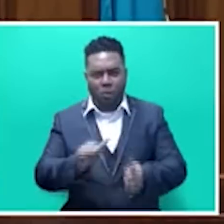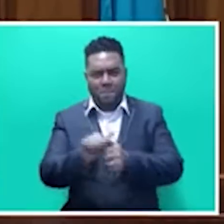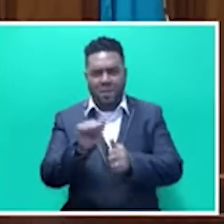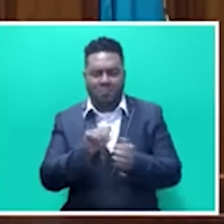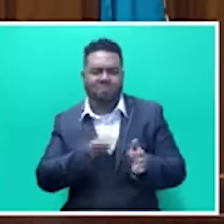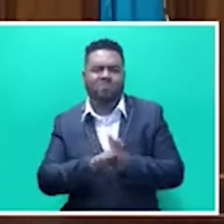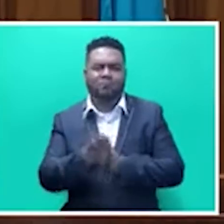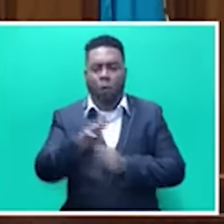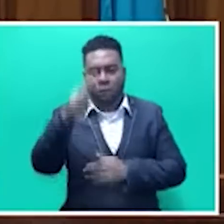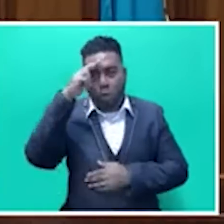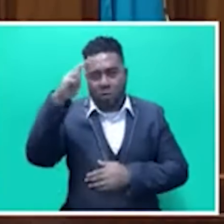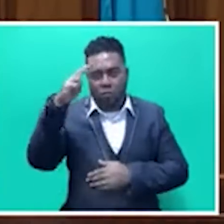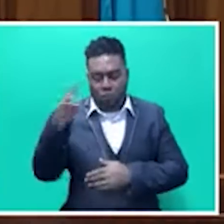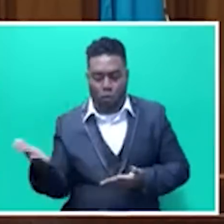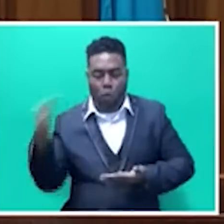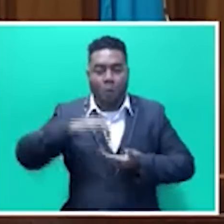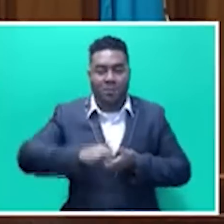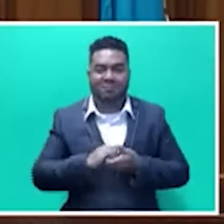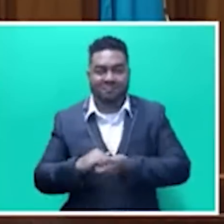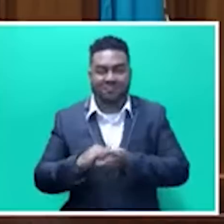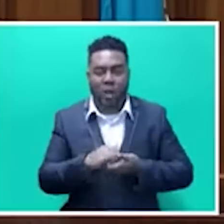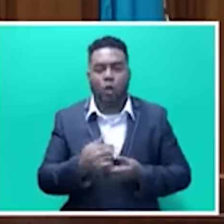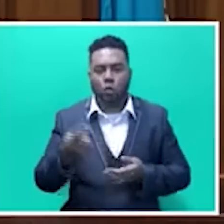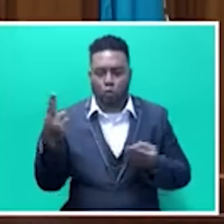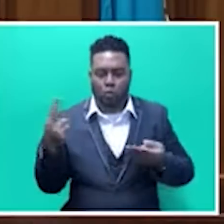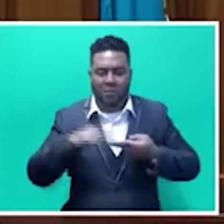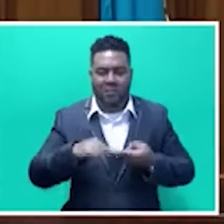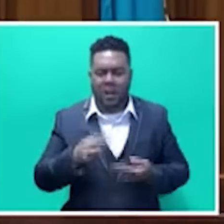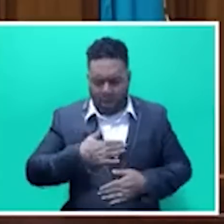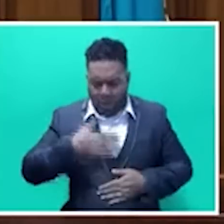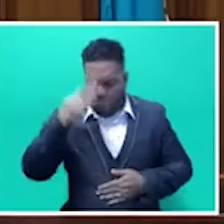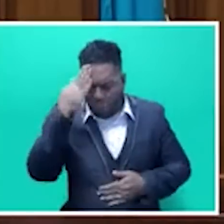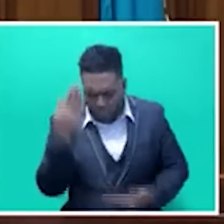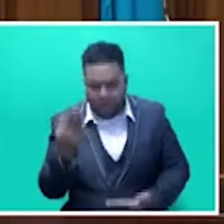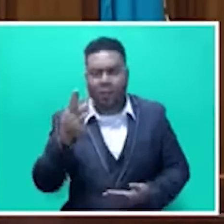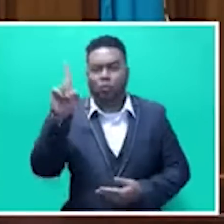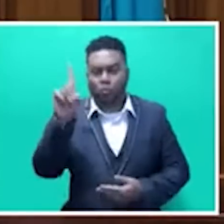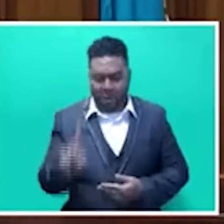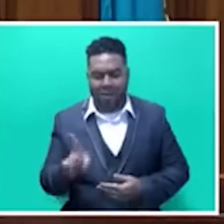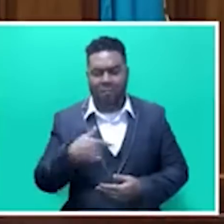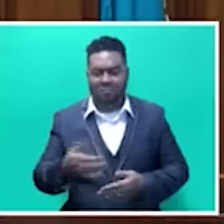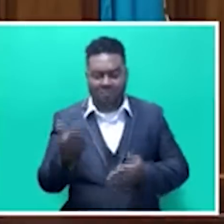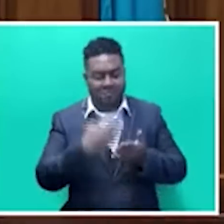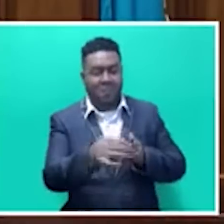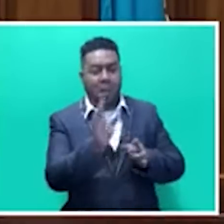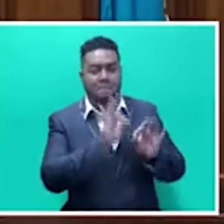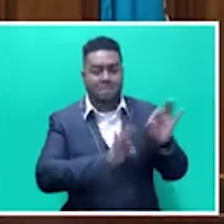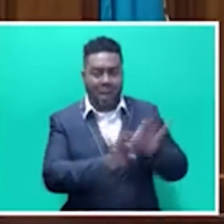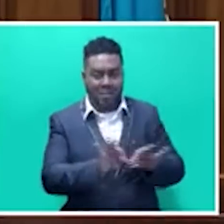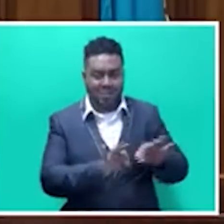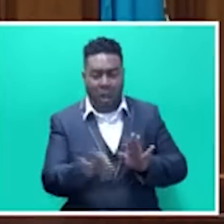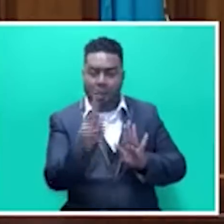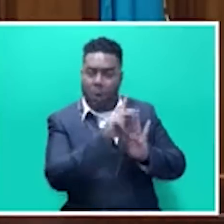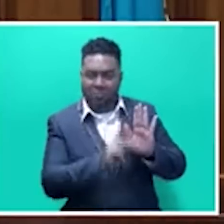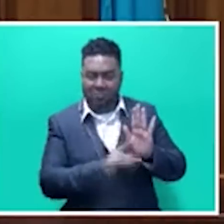in cooperation and unity. It has been my honor today to outline to you the plans and policies of